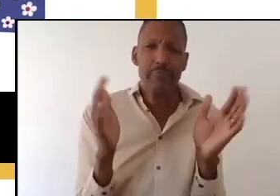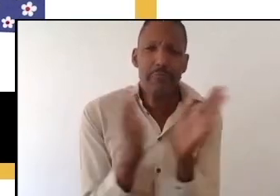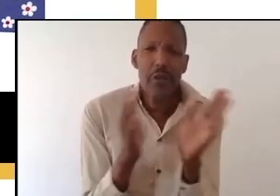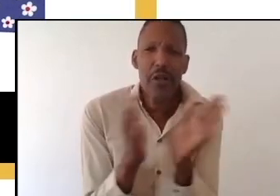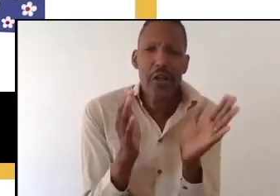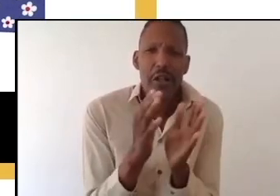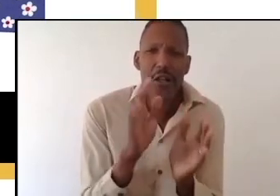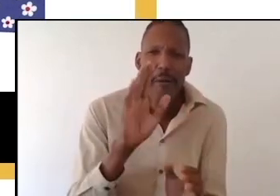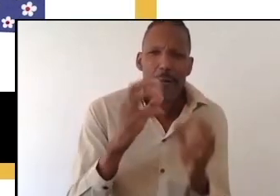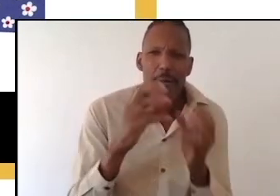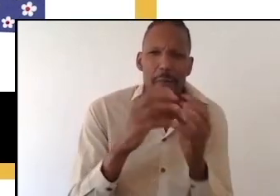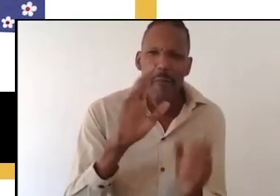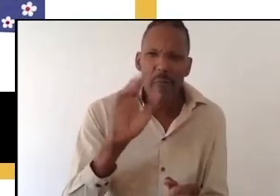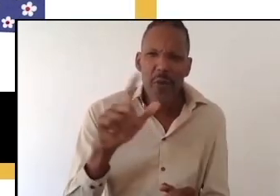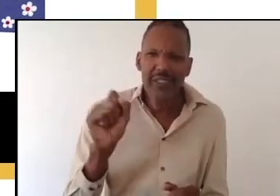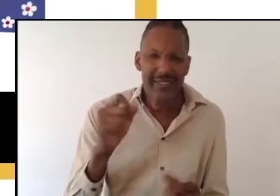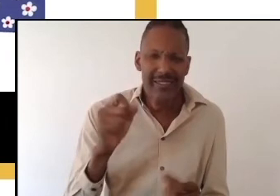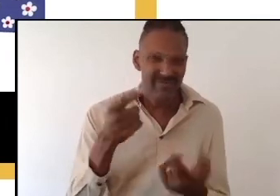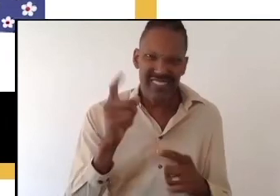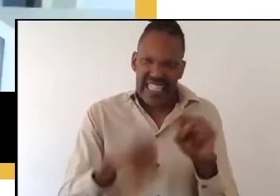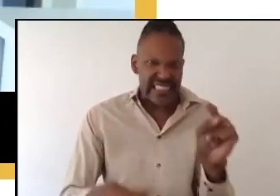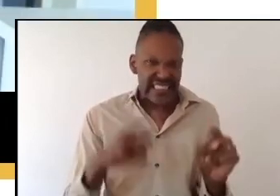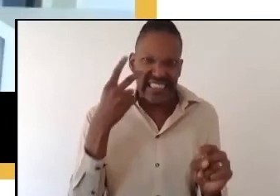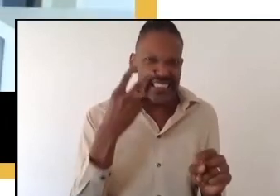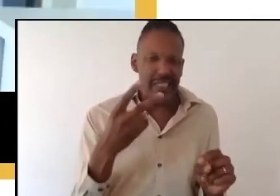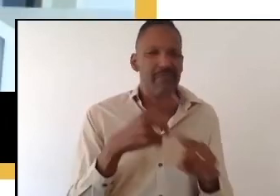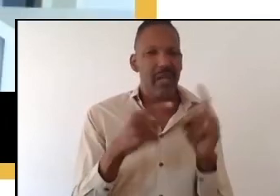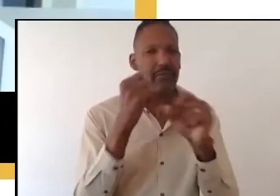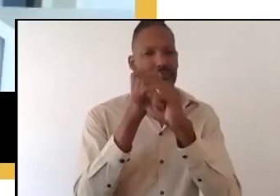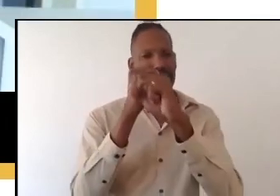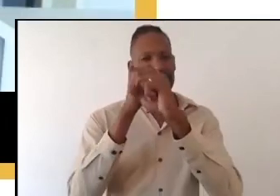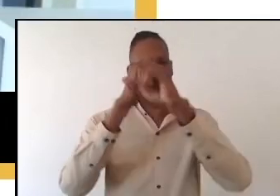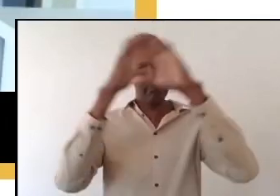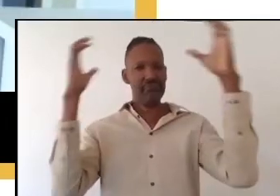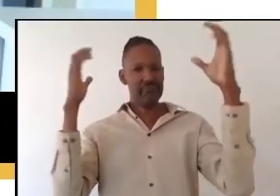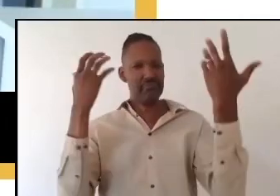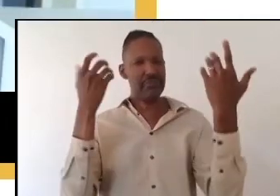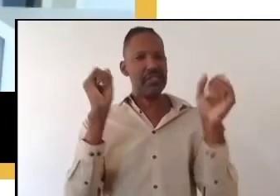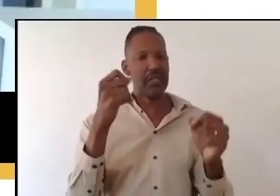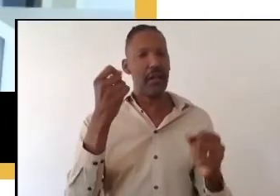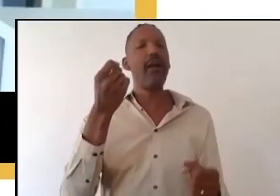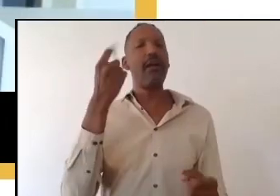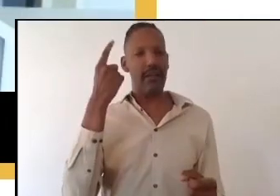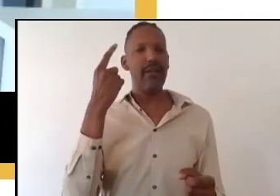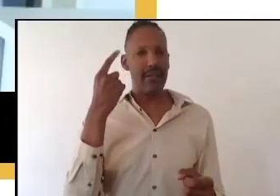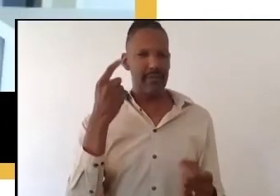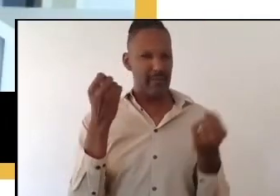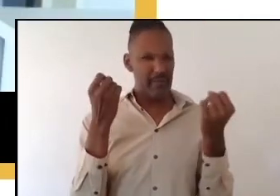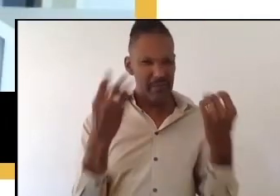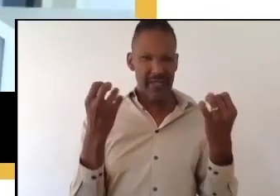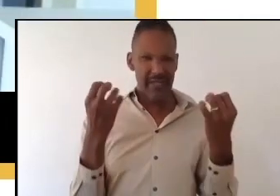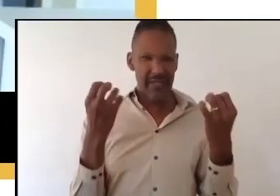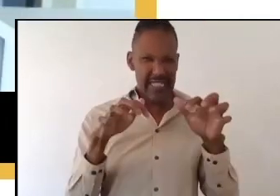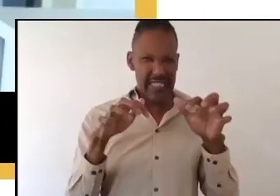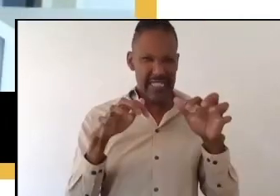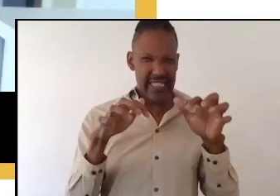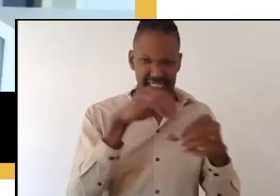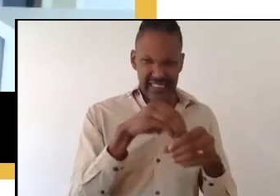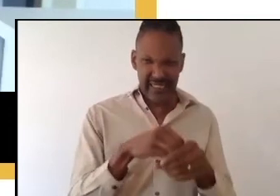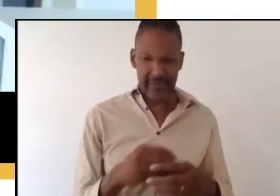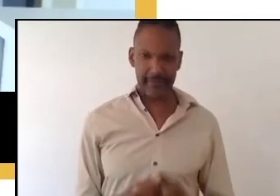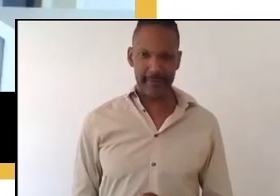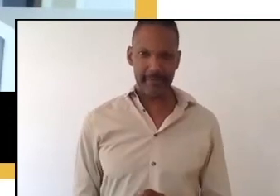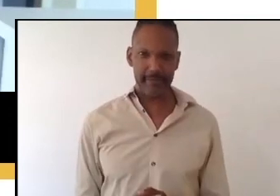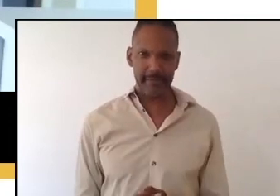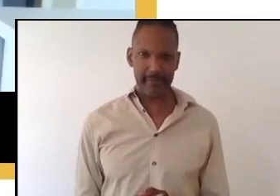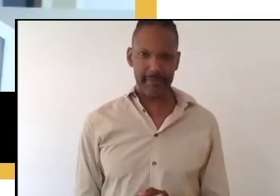seen. They have to be imagined. So now I'm going to use a little scientific